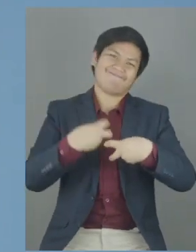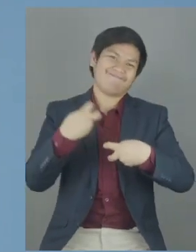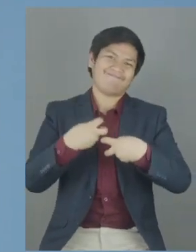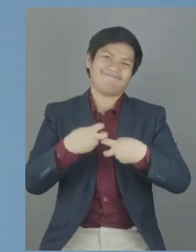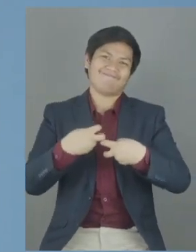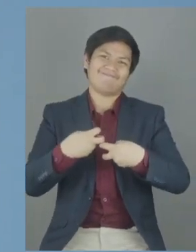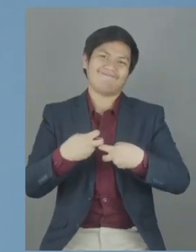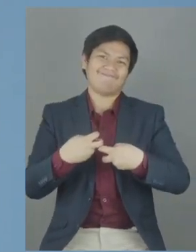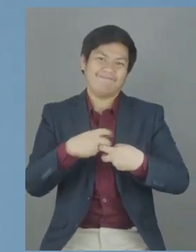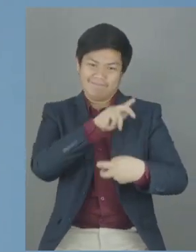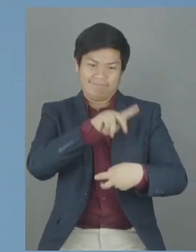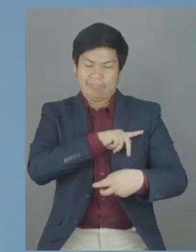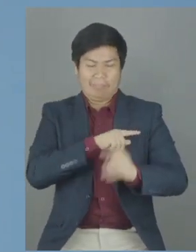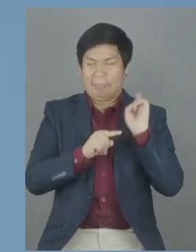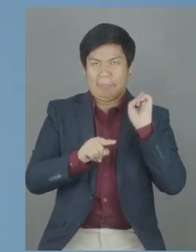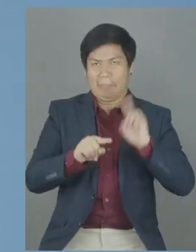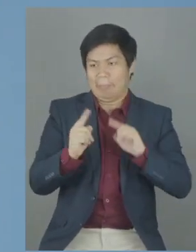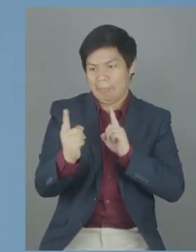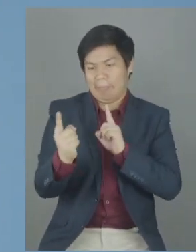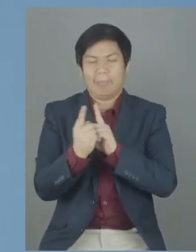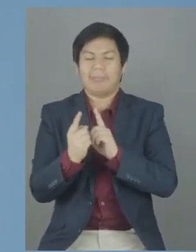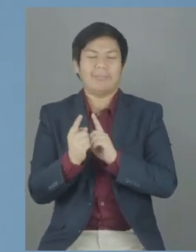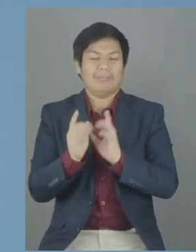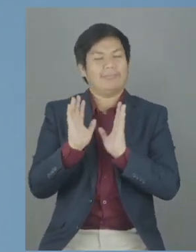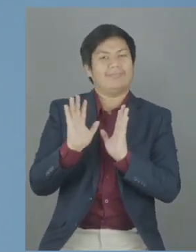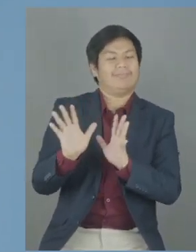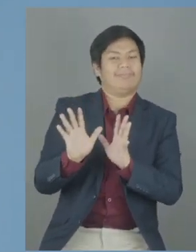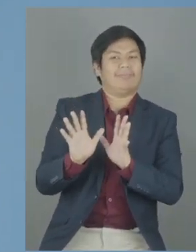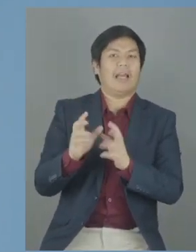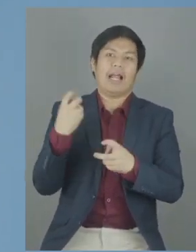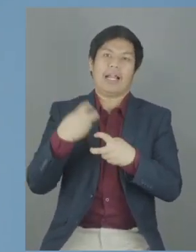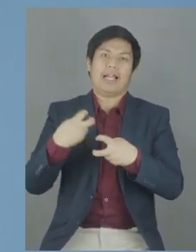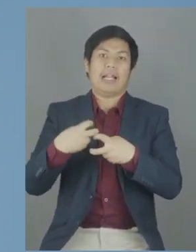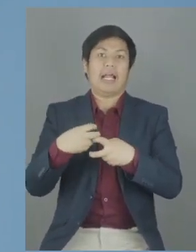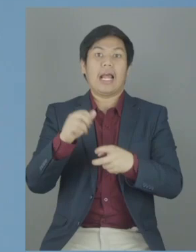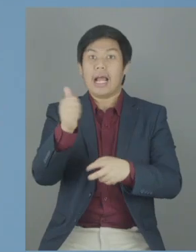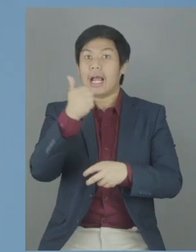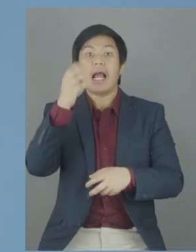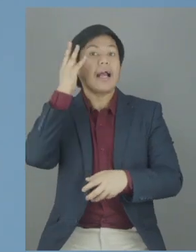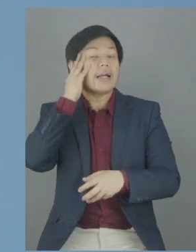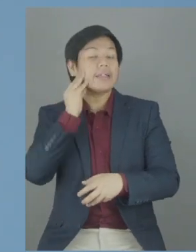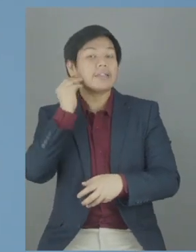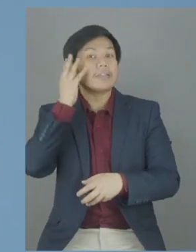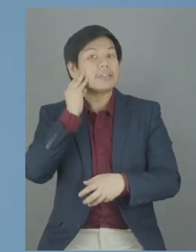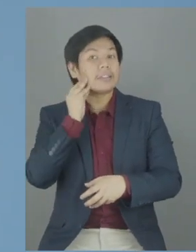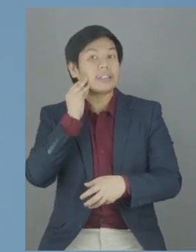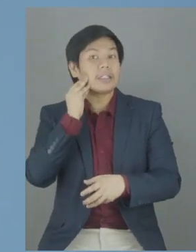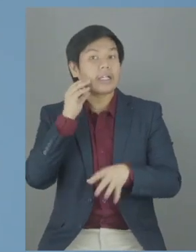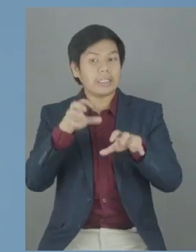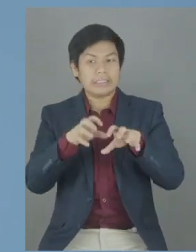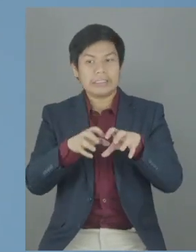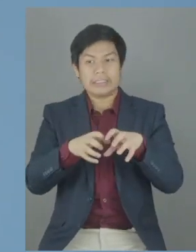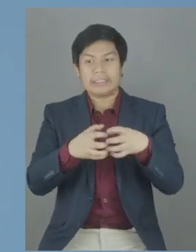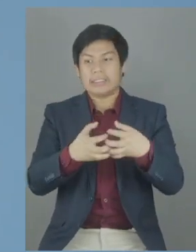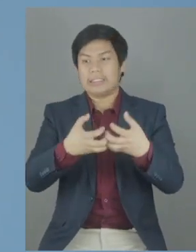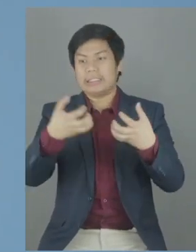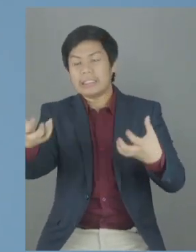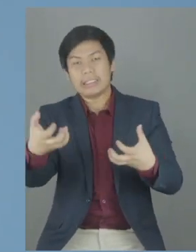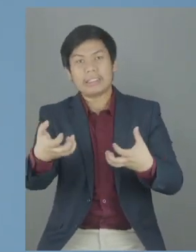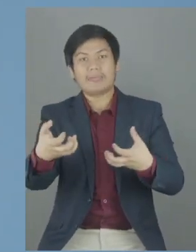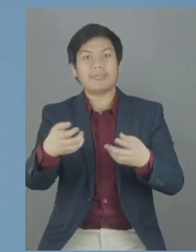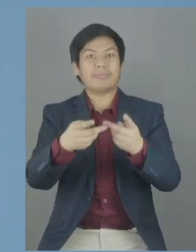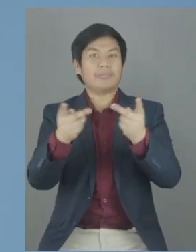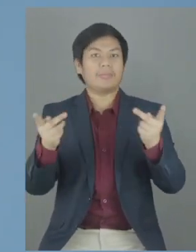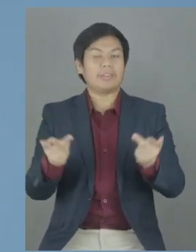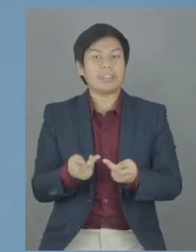personal. Now, some of us here have experienced being displaced in a literal sense, that